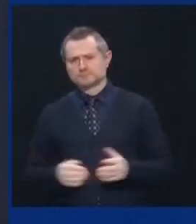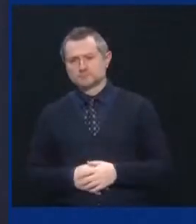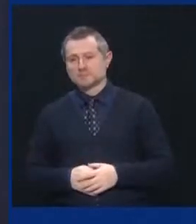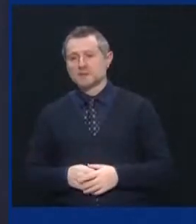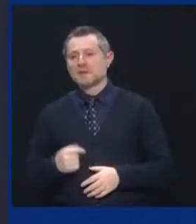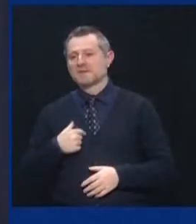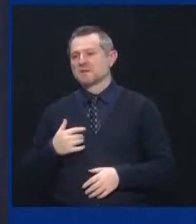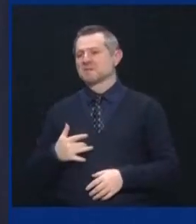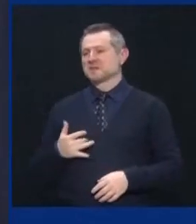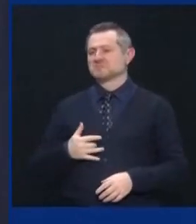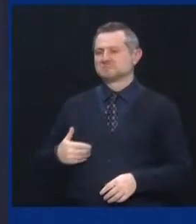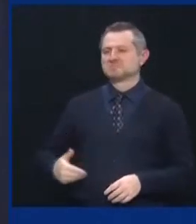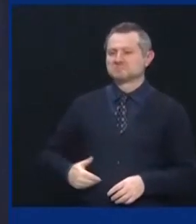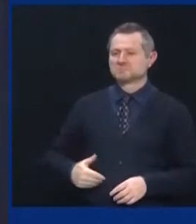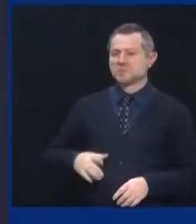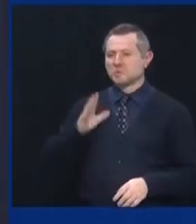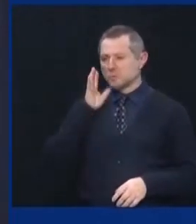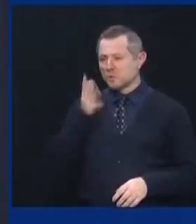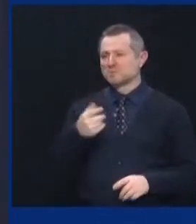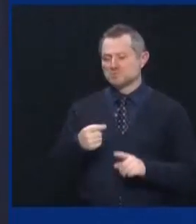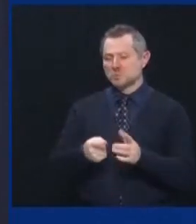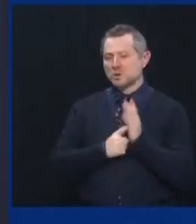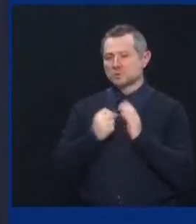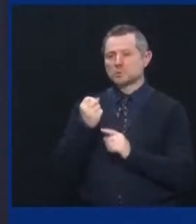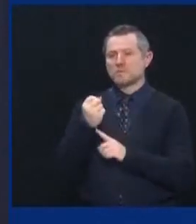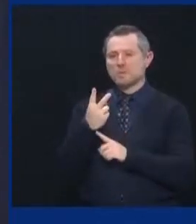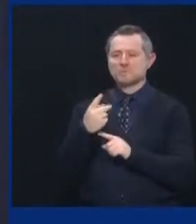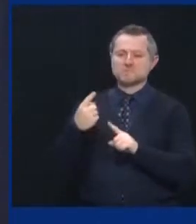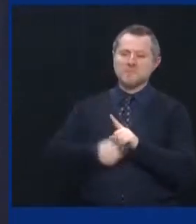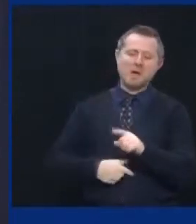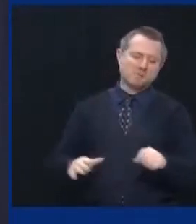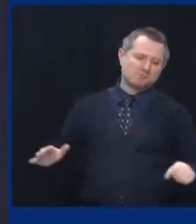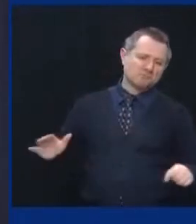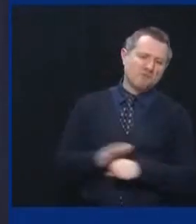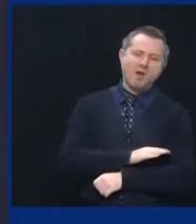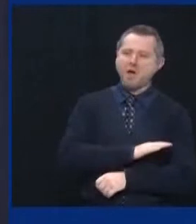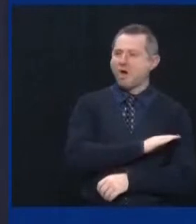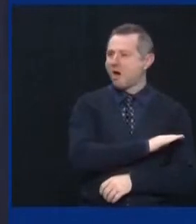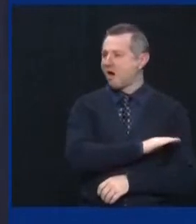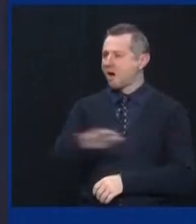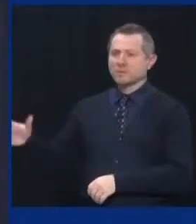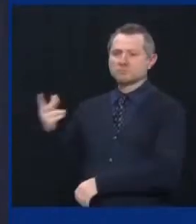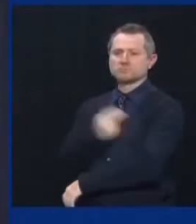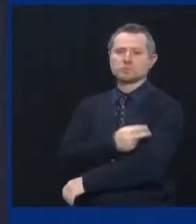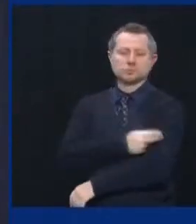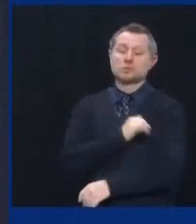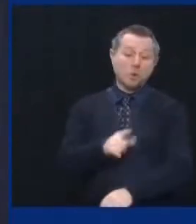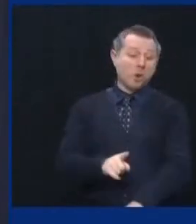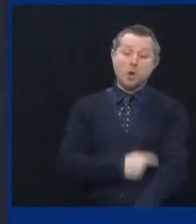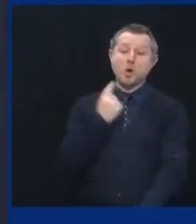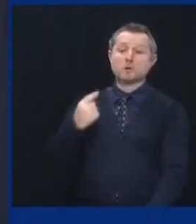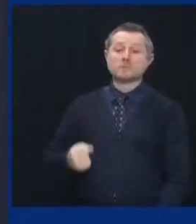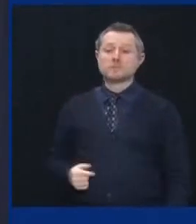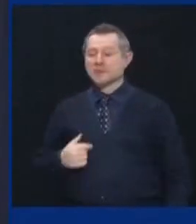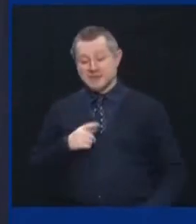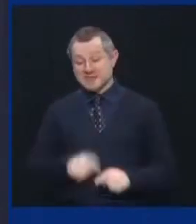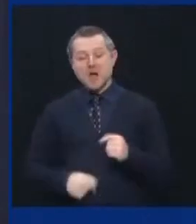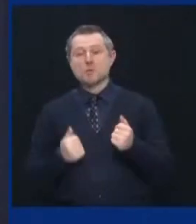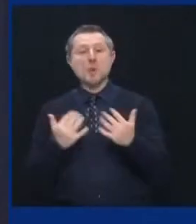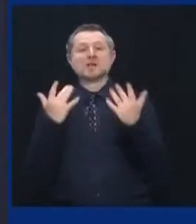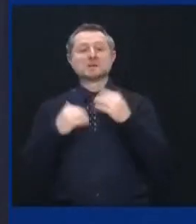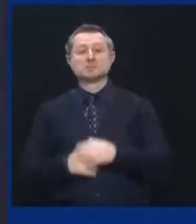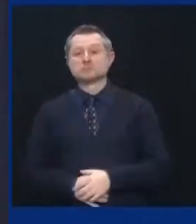to 12 months at this point. That's longer than we've gone through COVID to begin with.